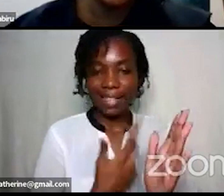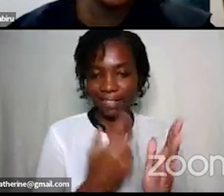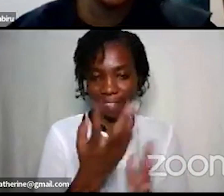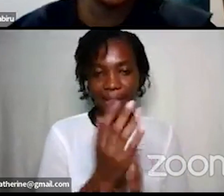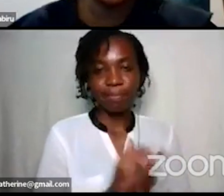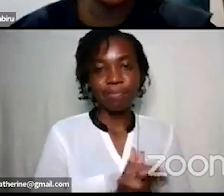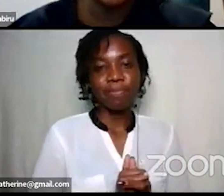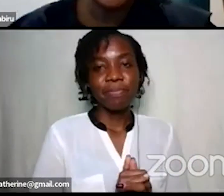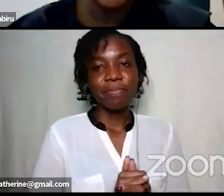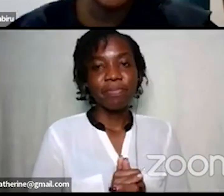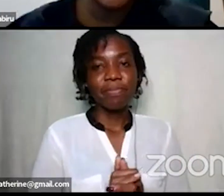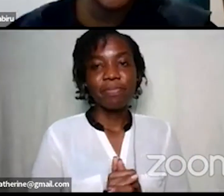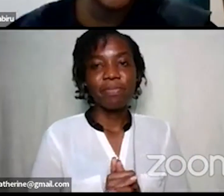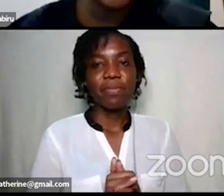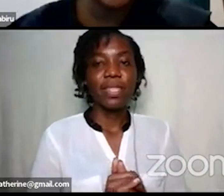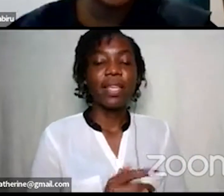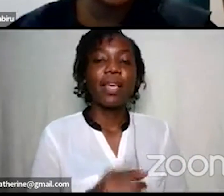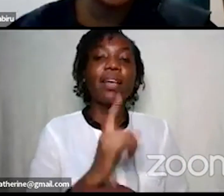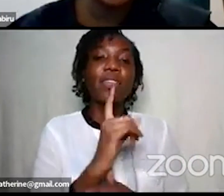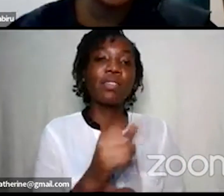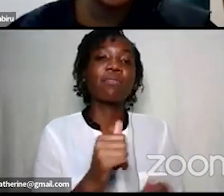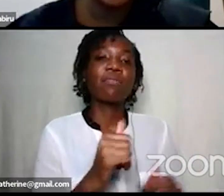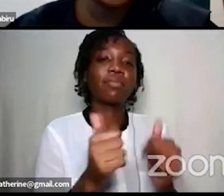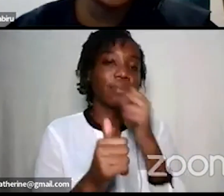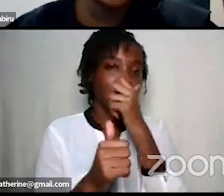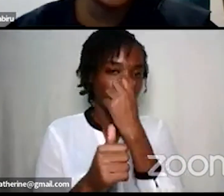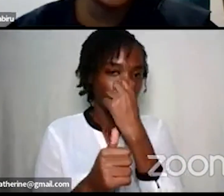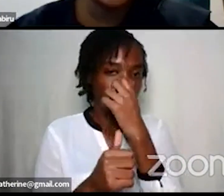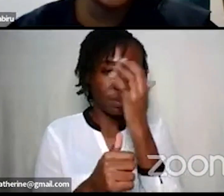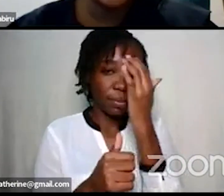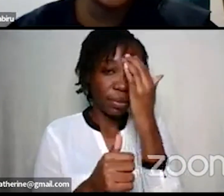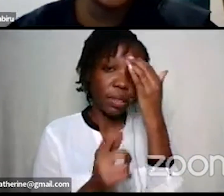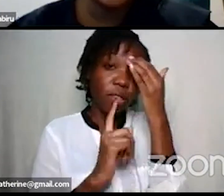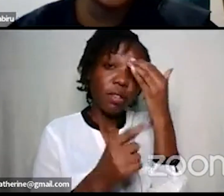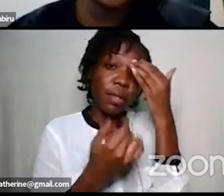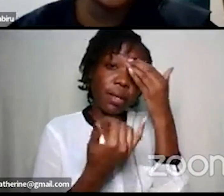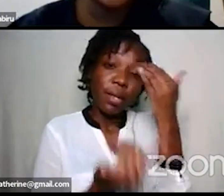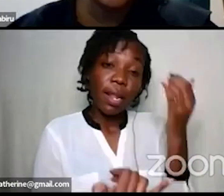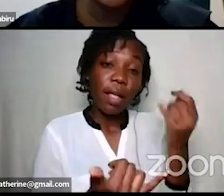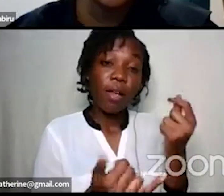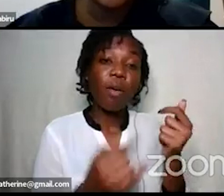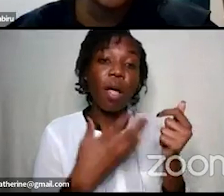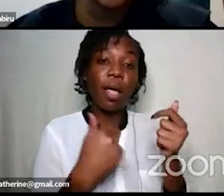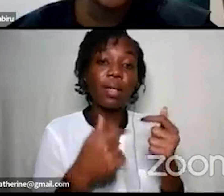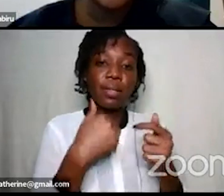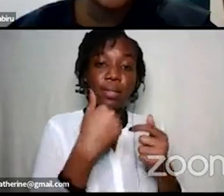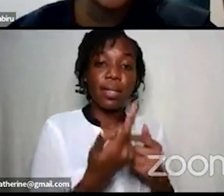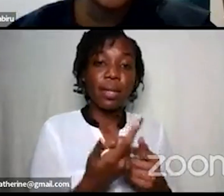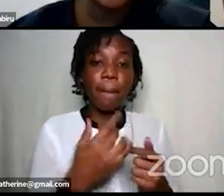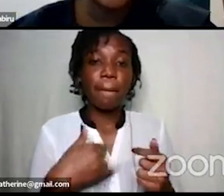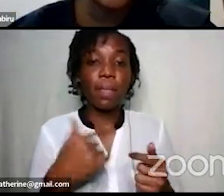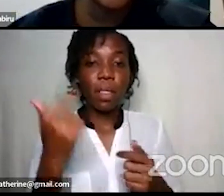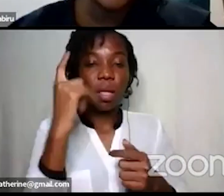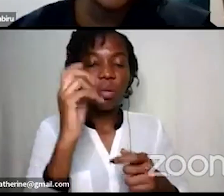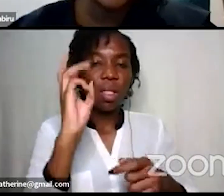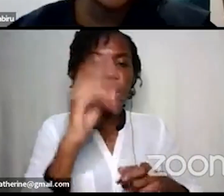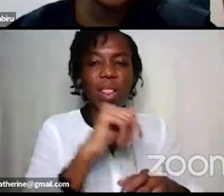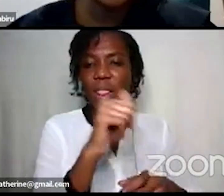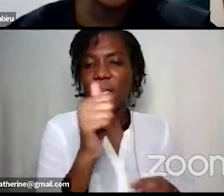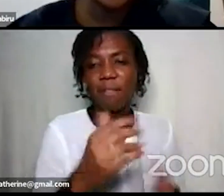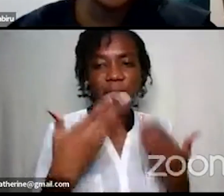yeah, so right, allow us at this point to just say, I think we can never finish these